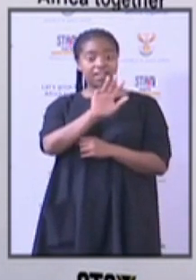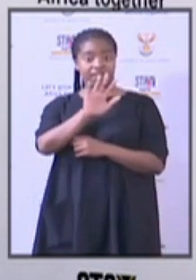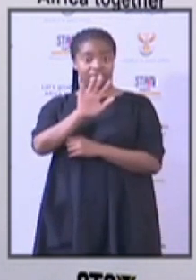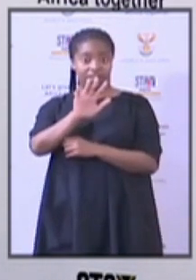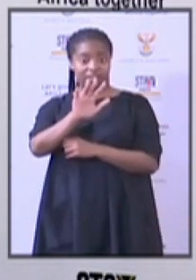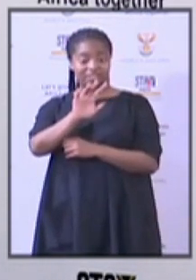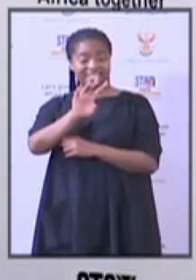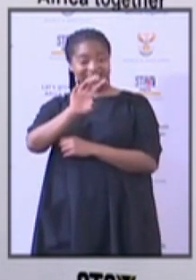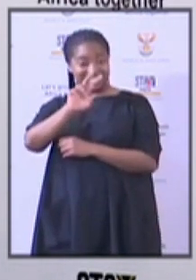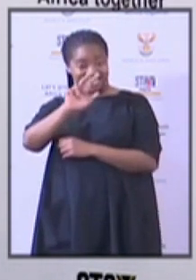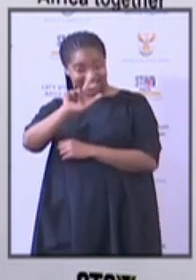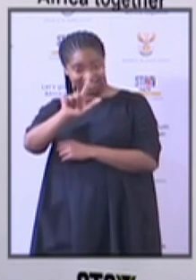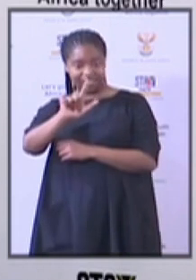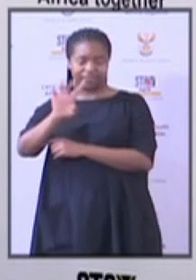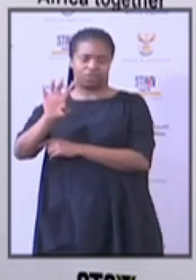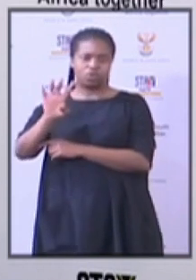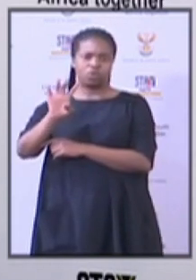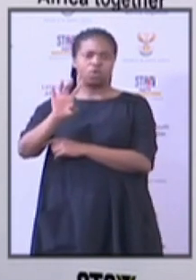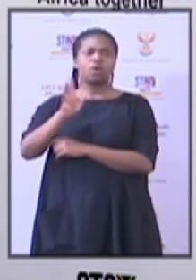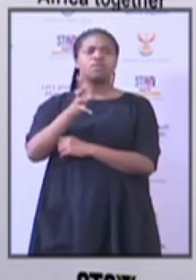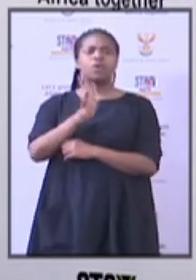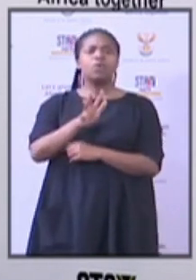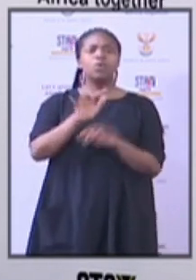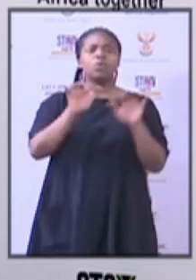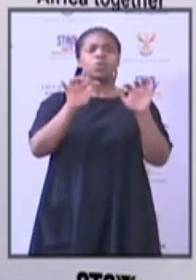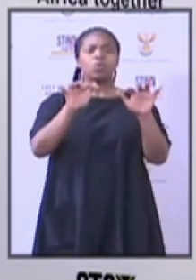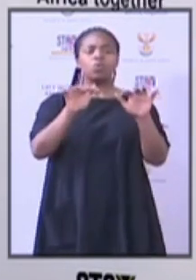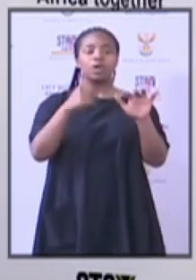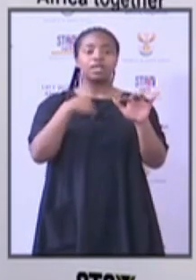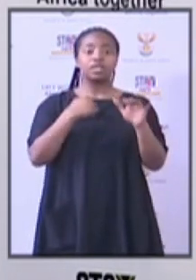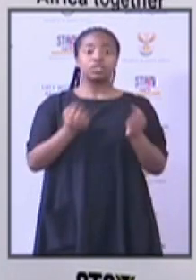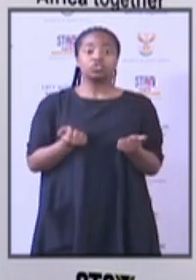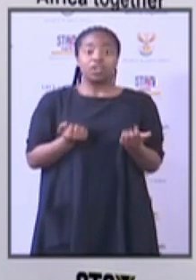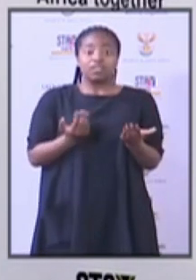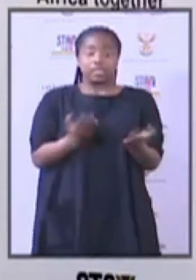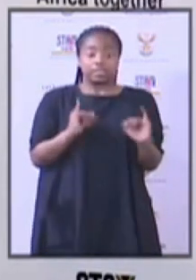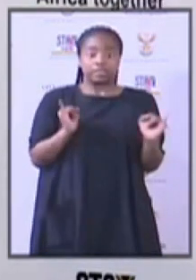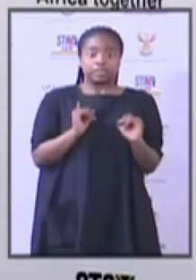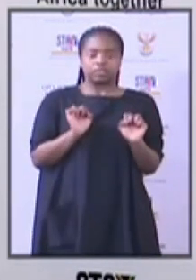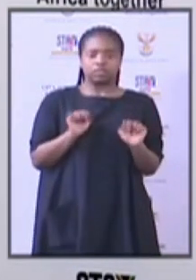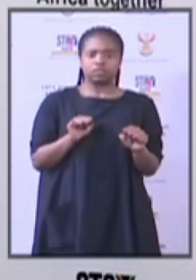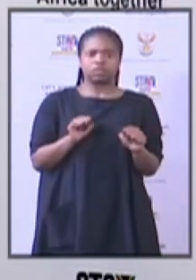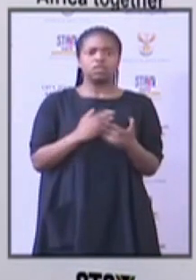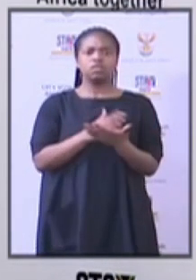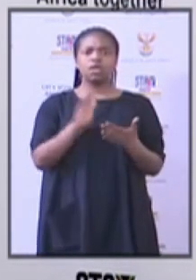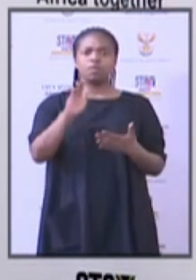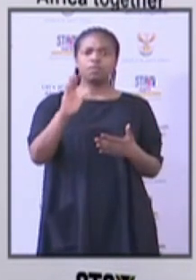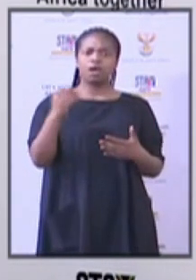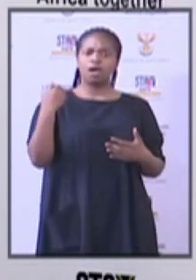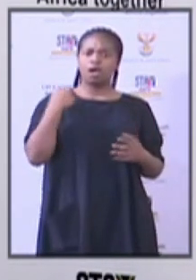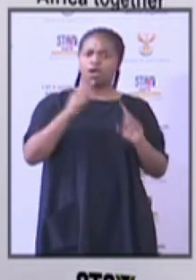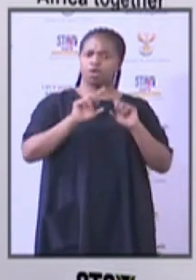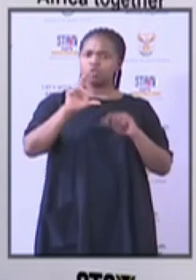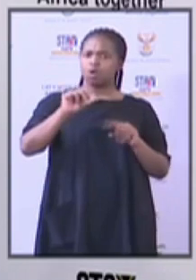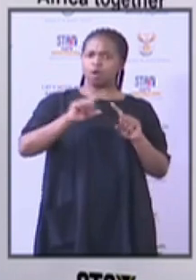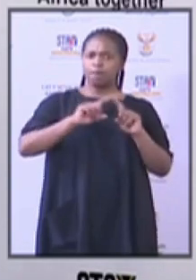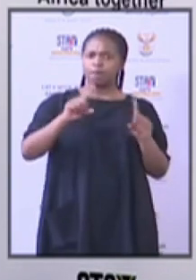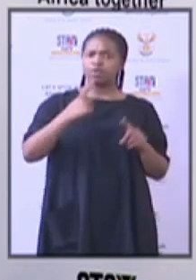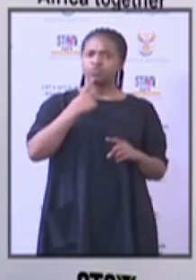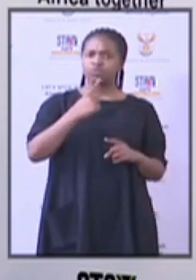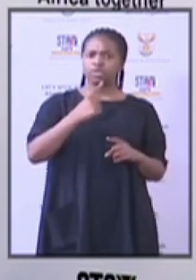195,474 passports, mostly for people involved with essential services. Somebody may ask and said, no, but Minister, you said